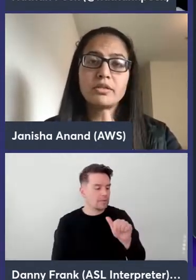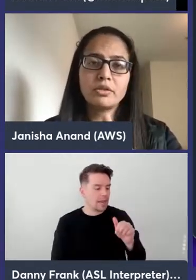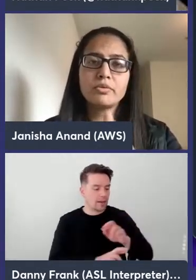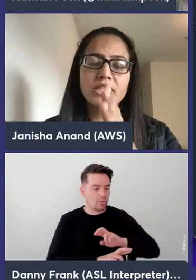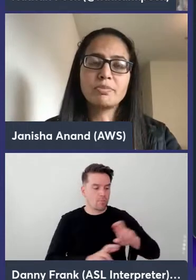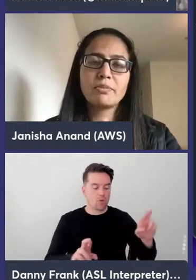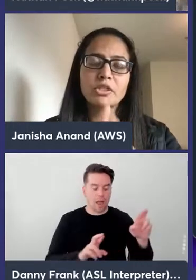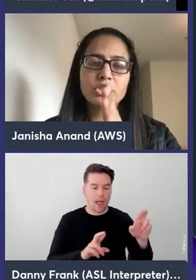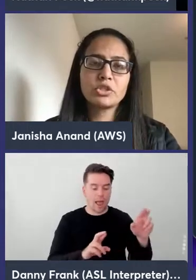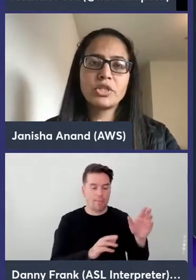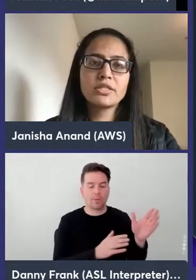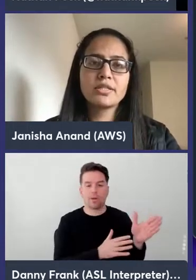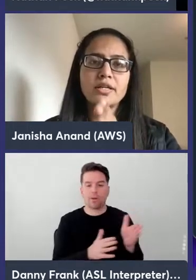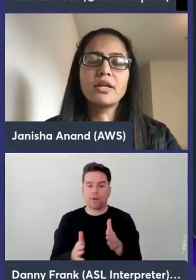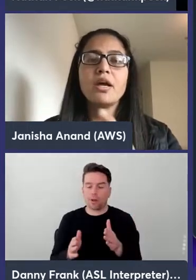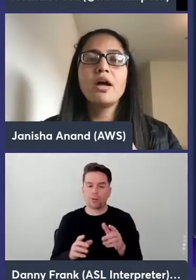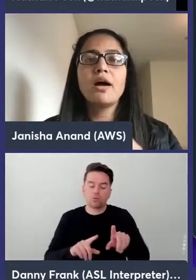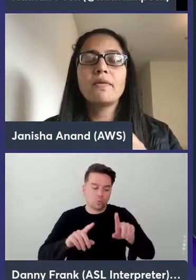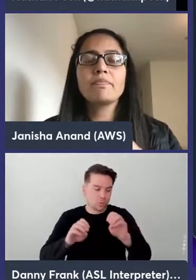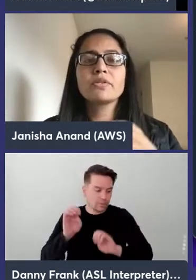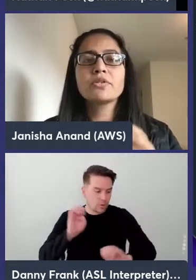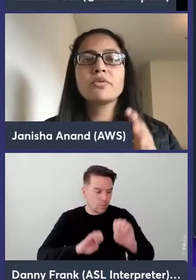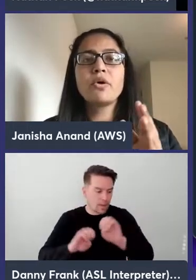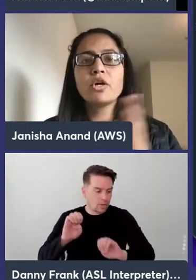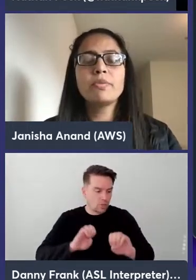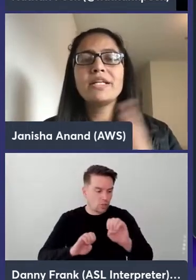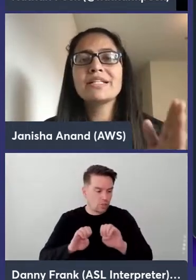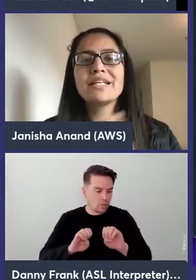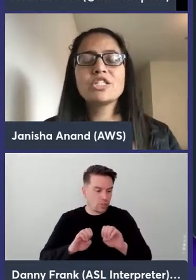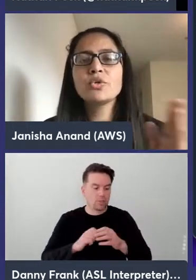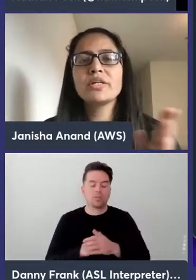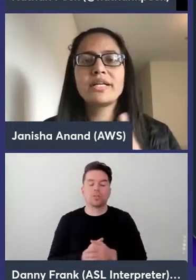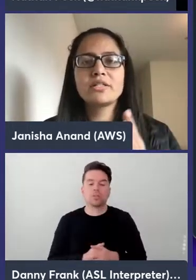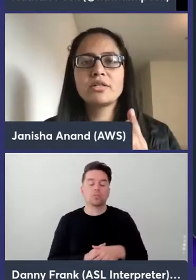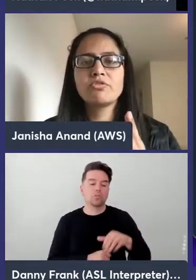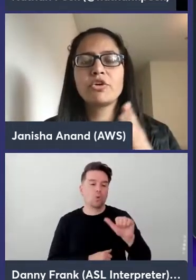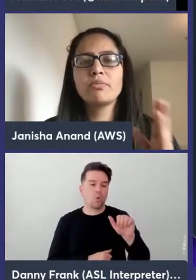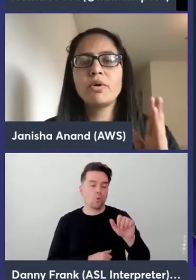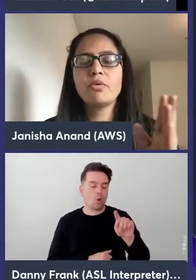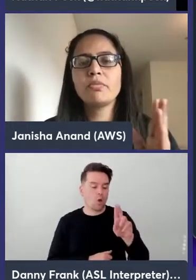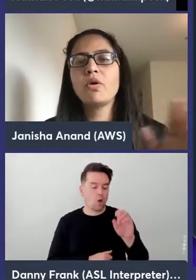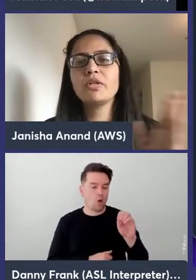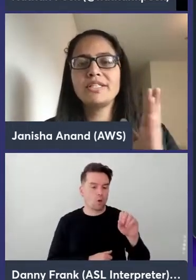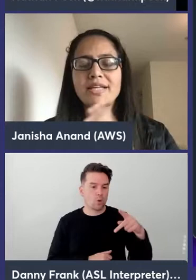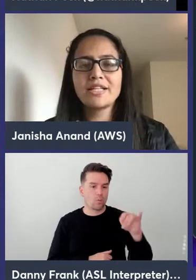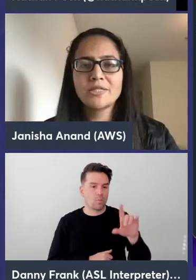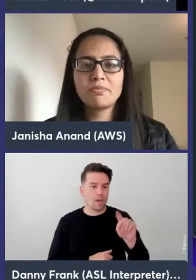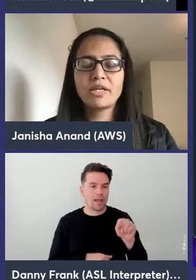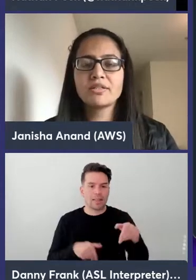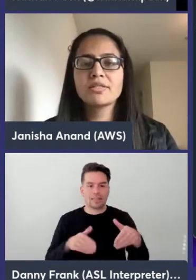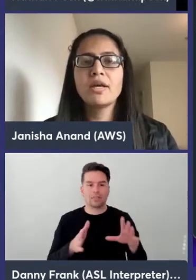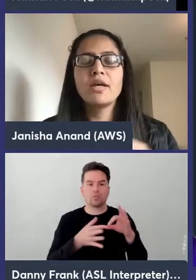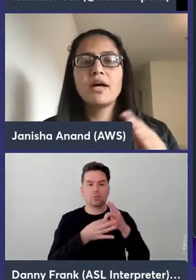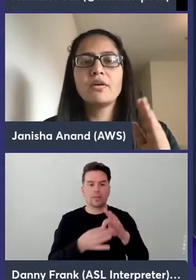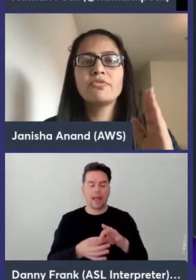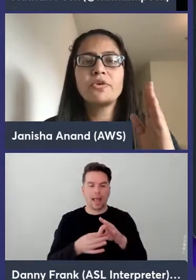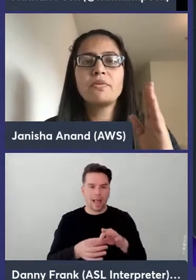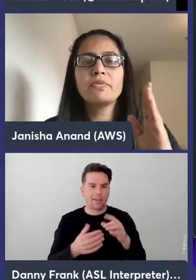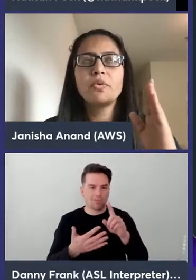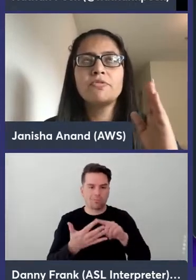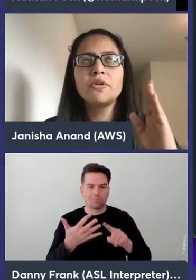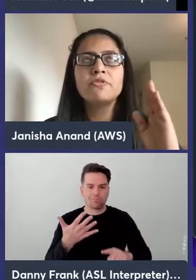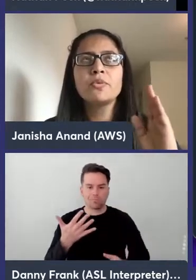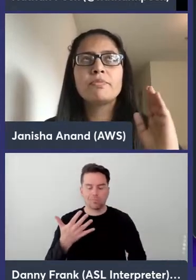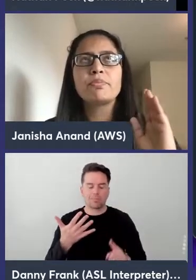the experimentation and training side. So Autopilot lets you connect from all these aspects.